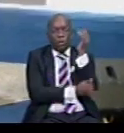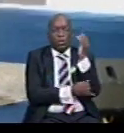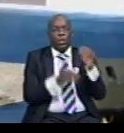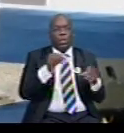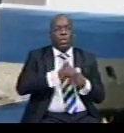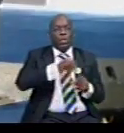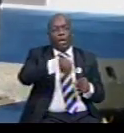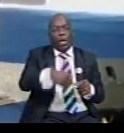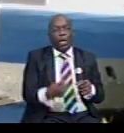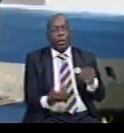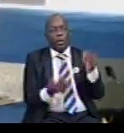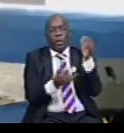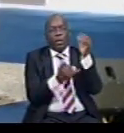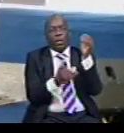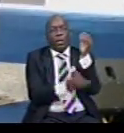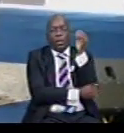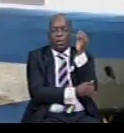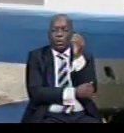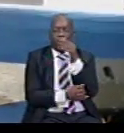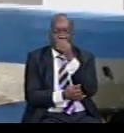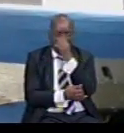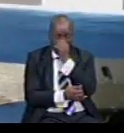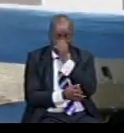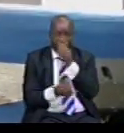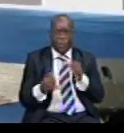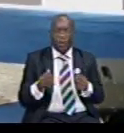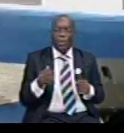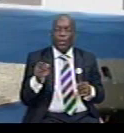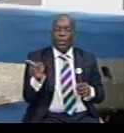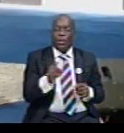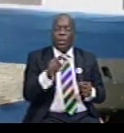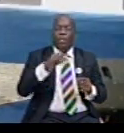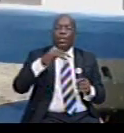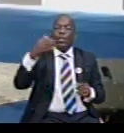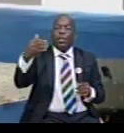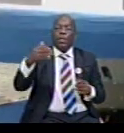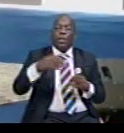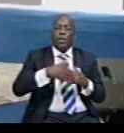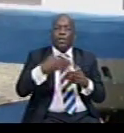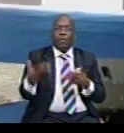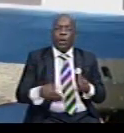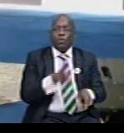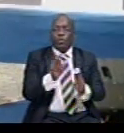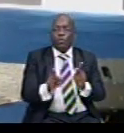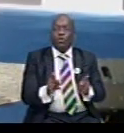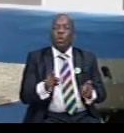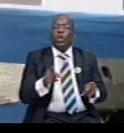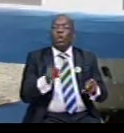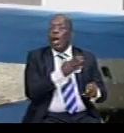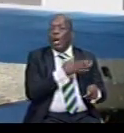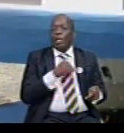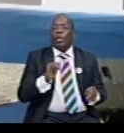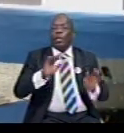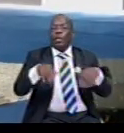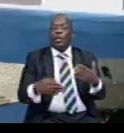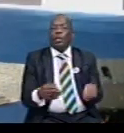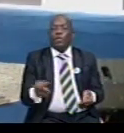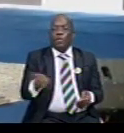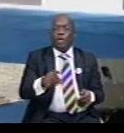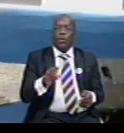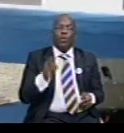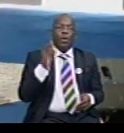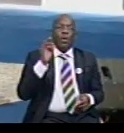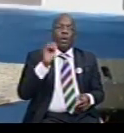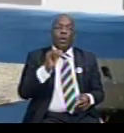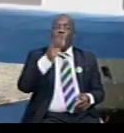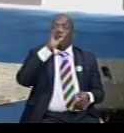that they promised the young people, they give them wine, whatever they wanted, to be able to